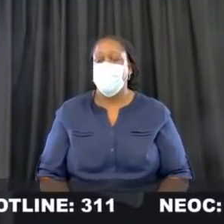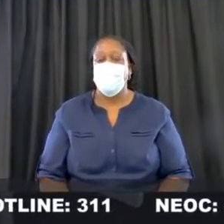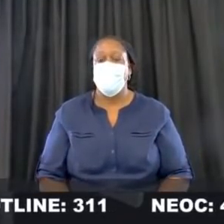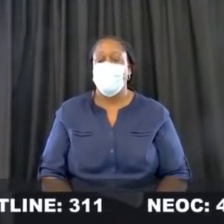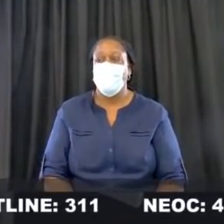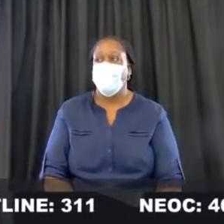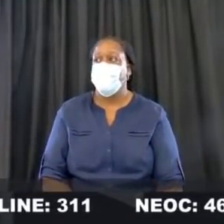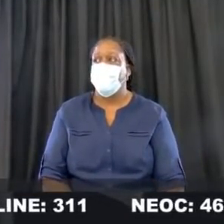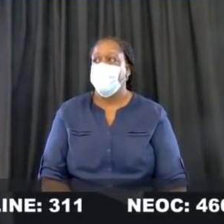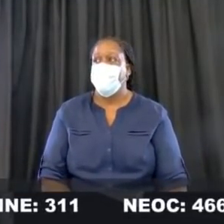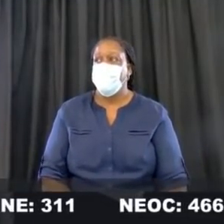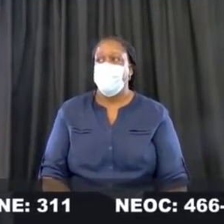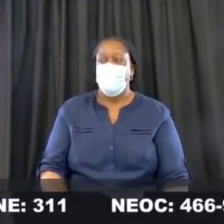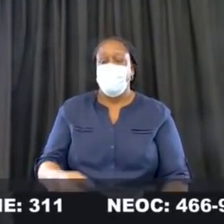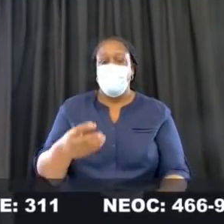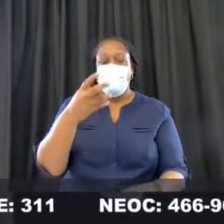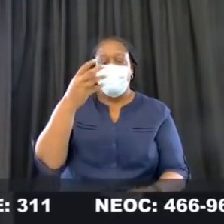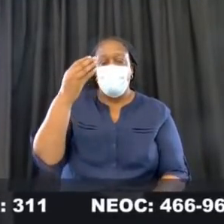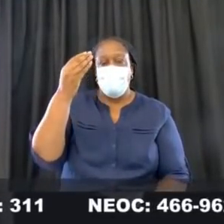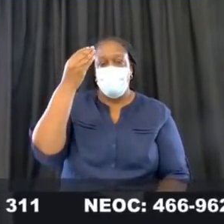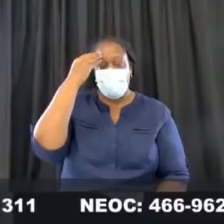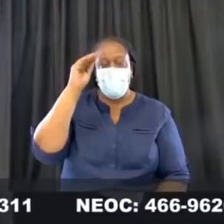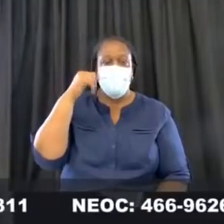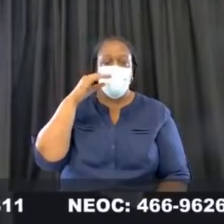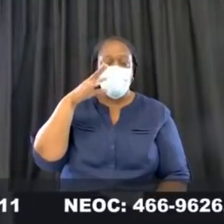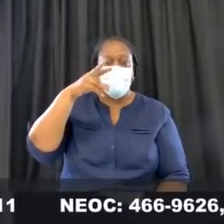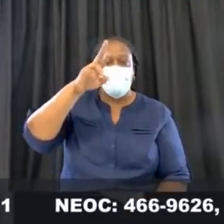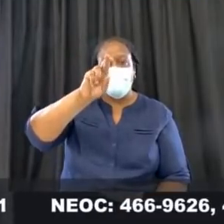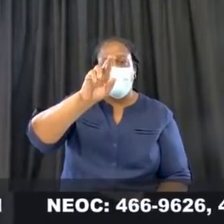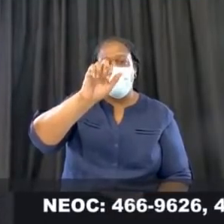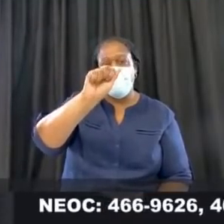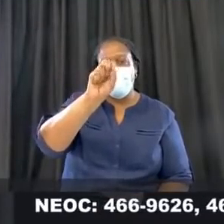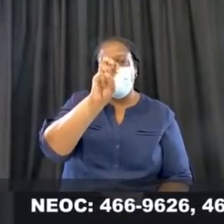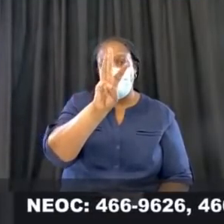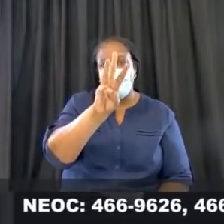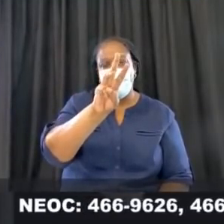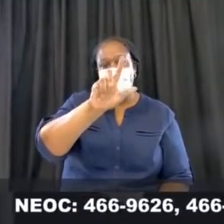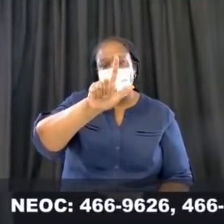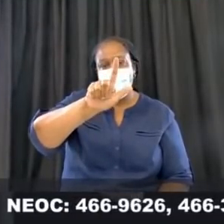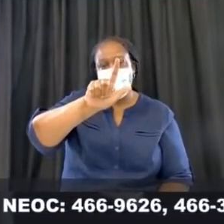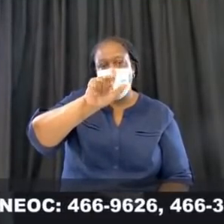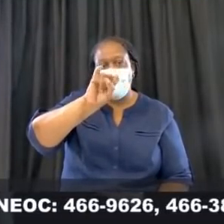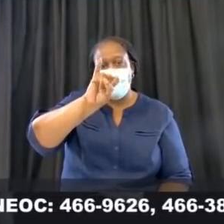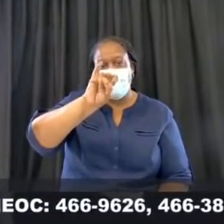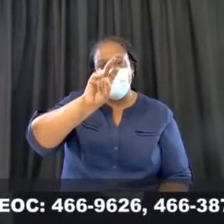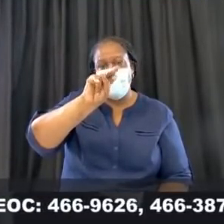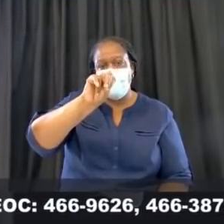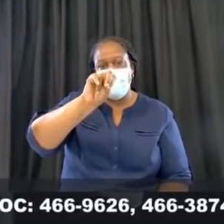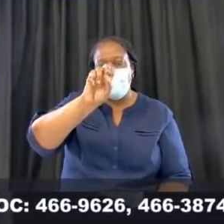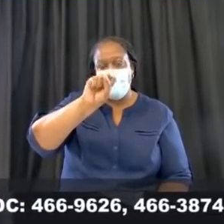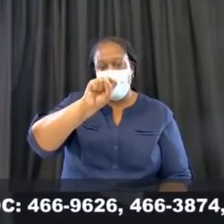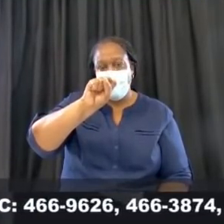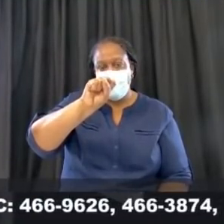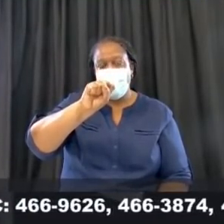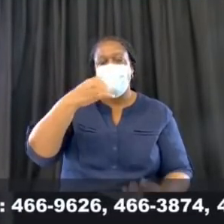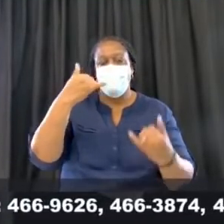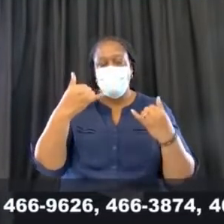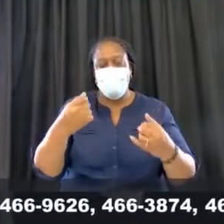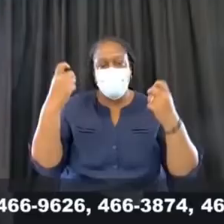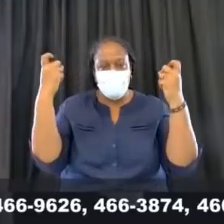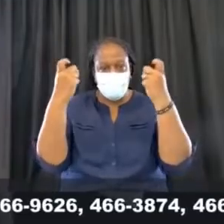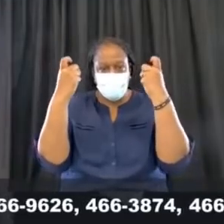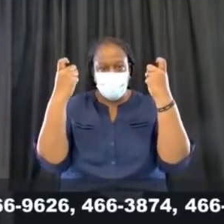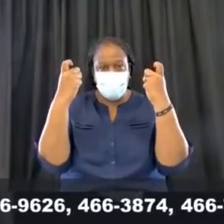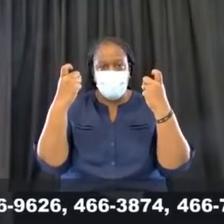Mr. Athel Rollins and Mistress Patricia Rollins, we want to wish you all the best and